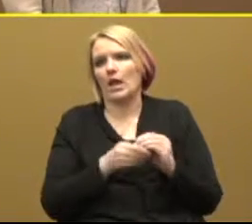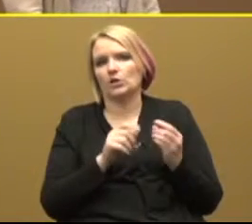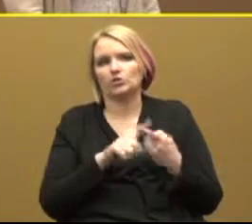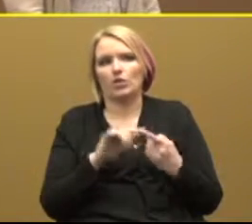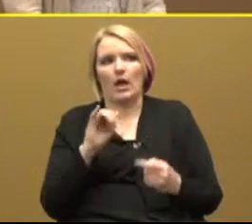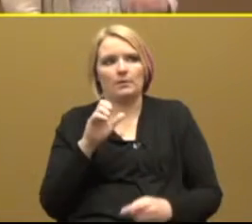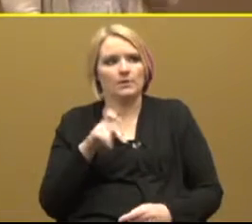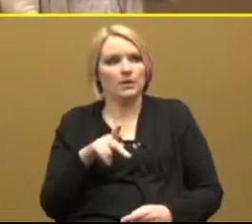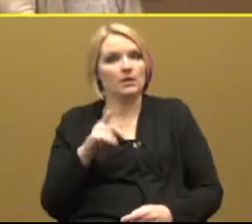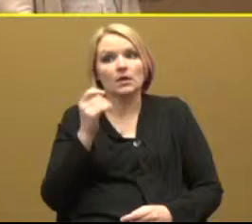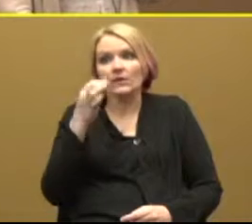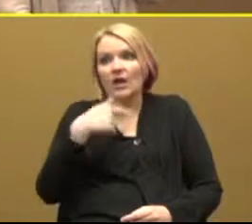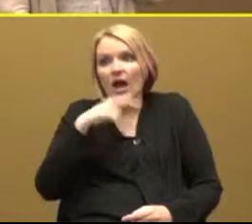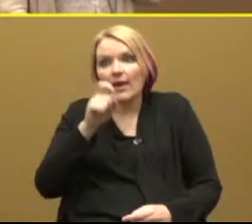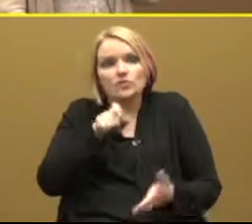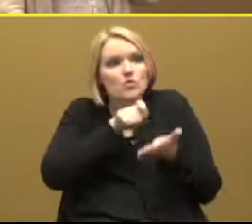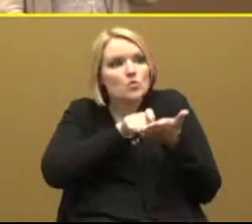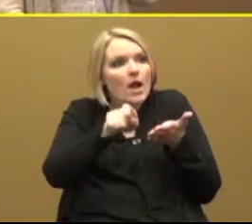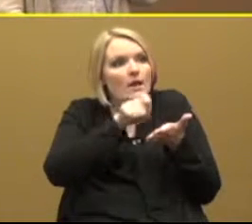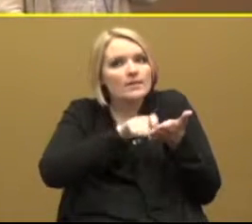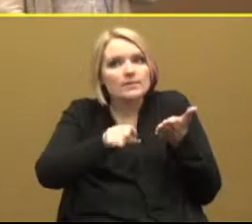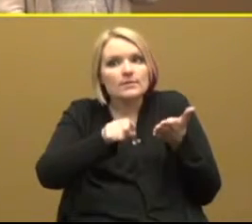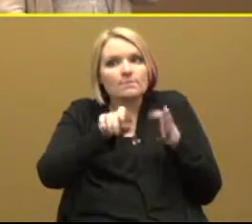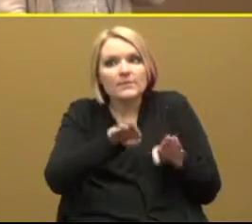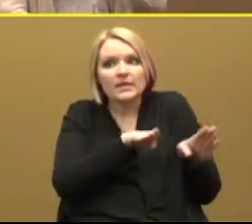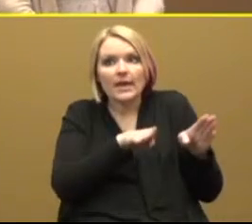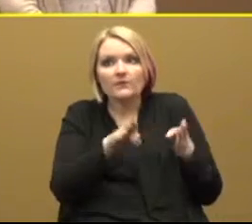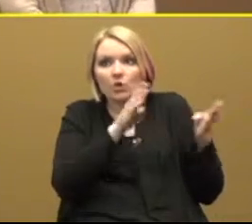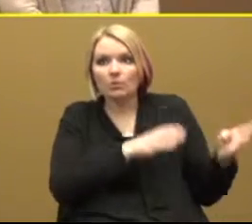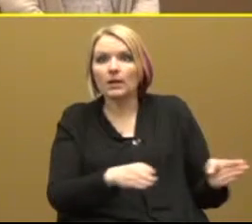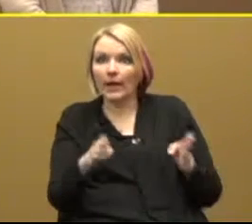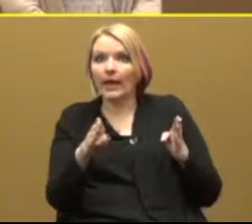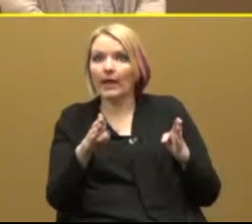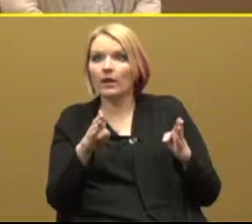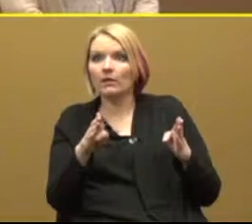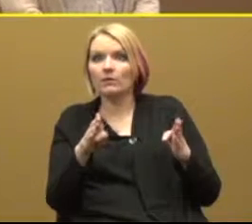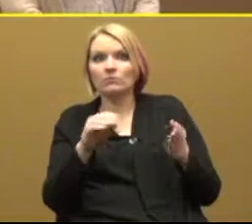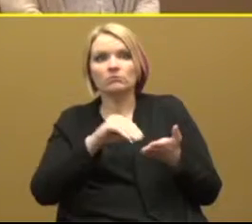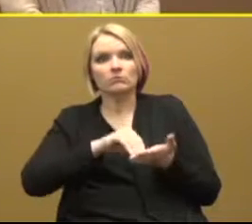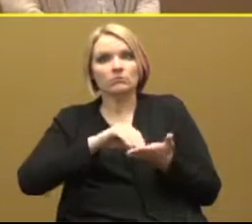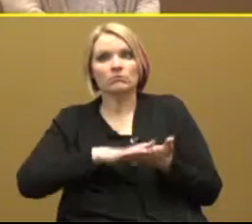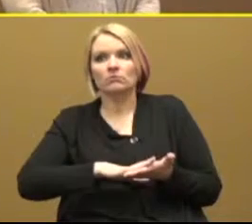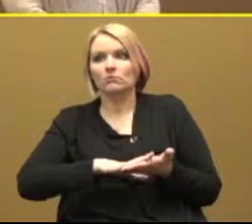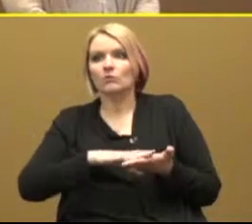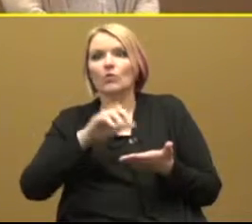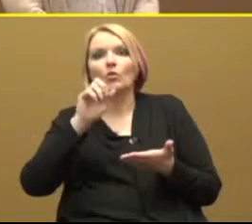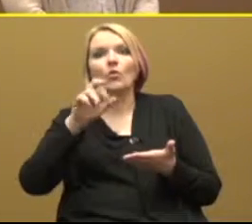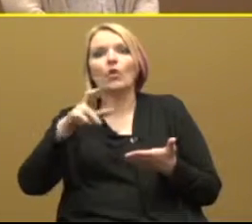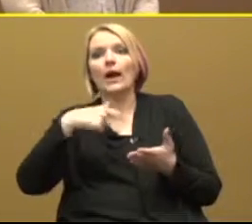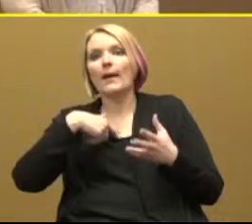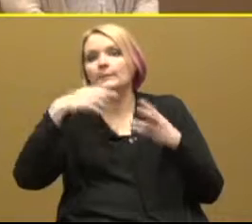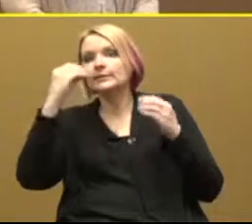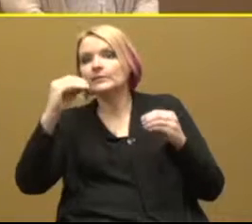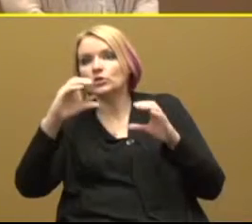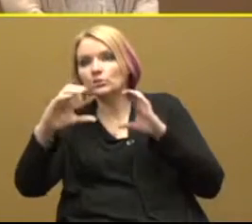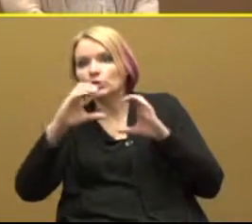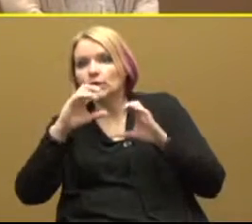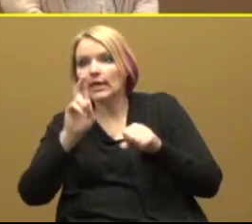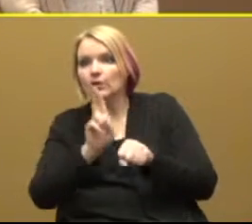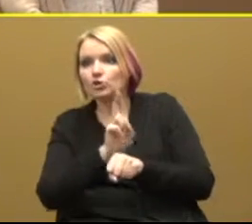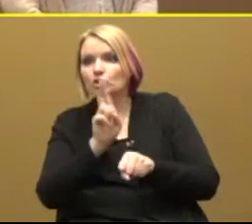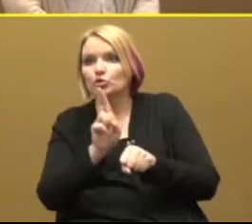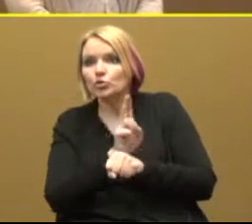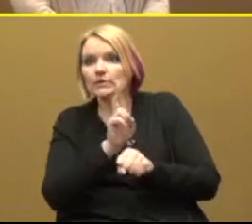If I need to write a behavioral plan, or where I'm teaching communication